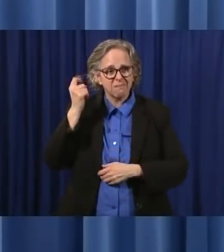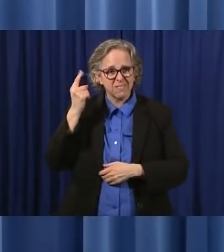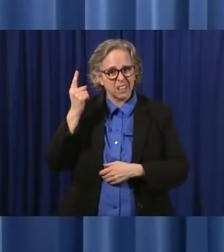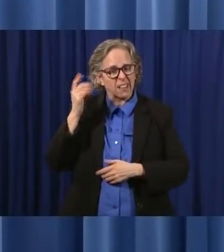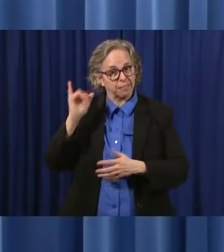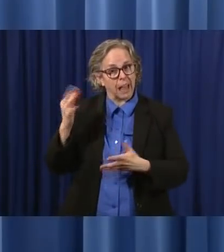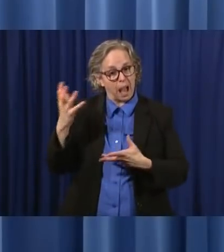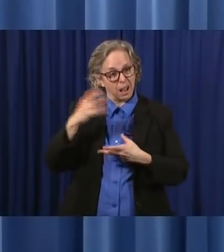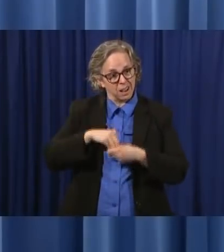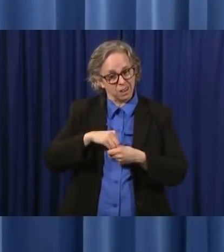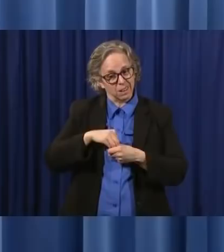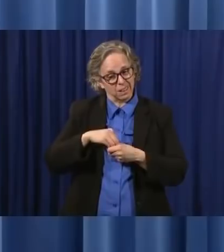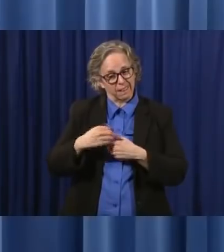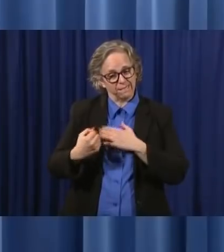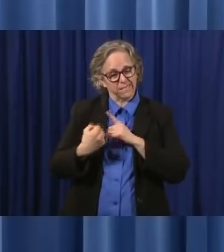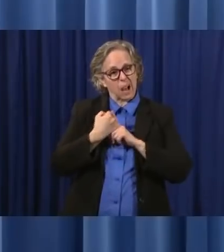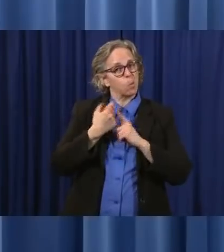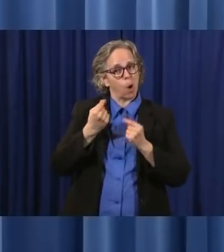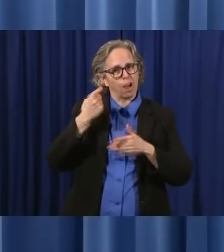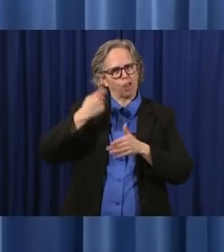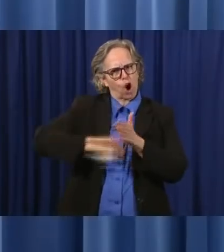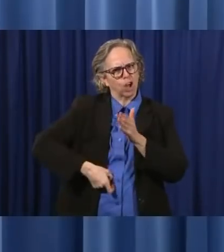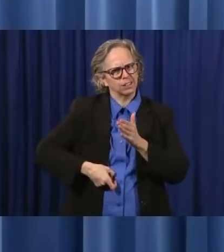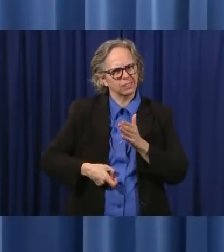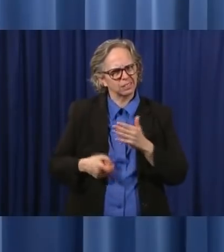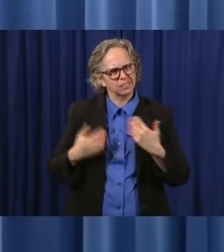shrinkage of the classroom